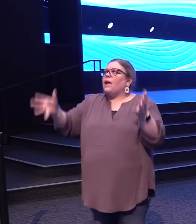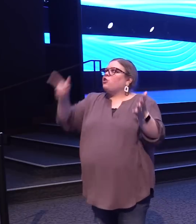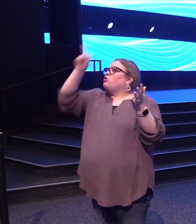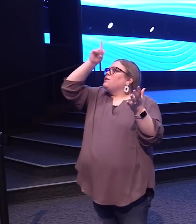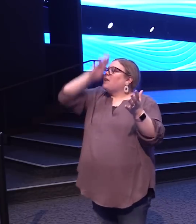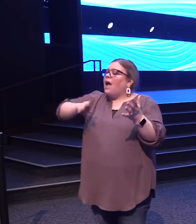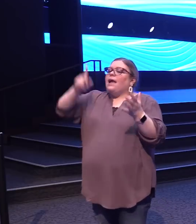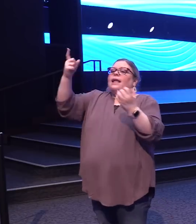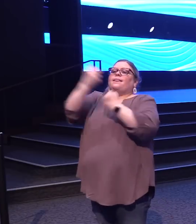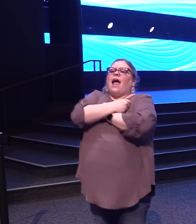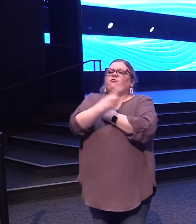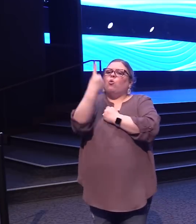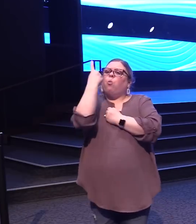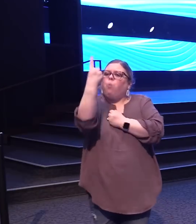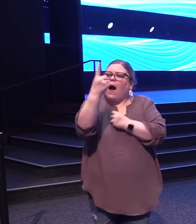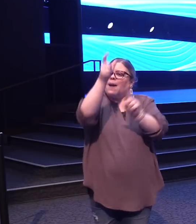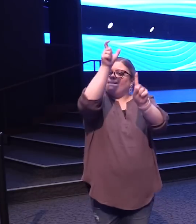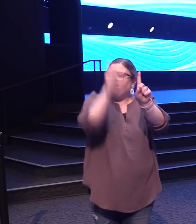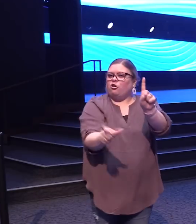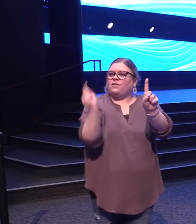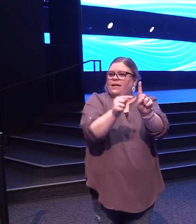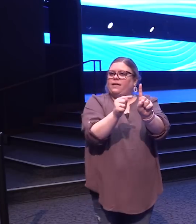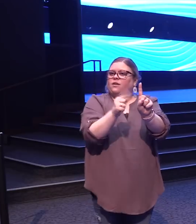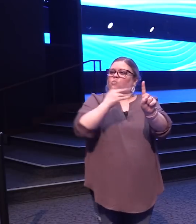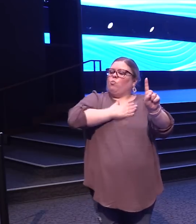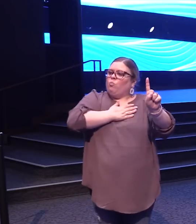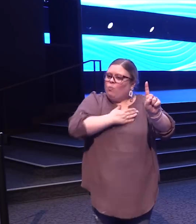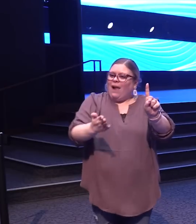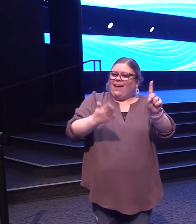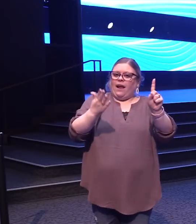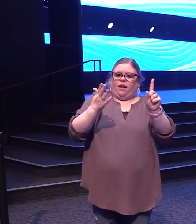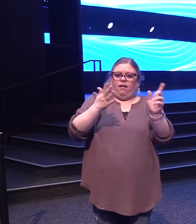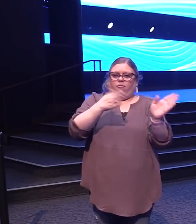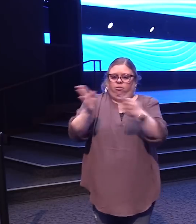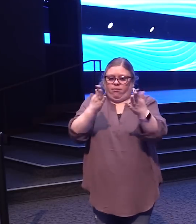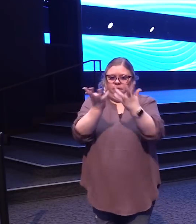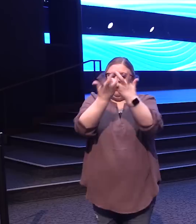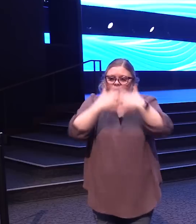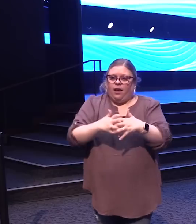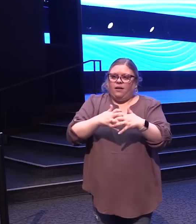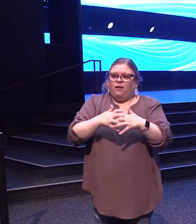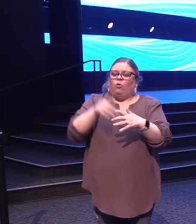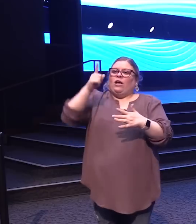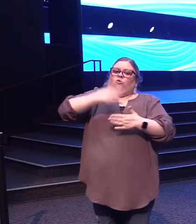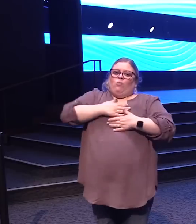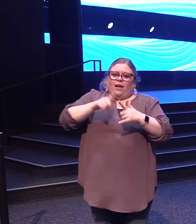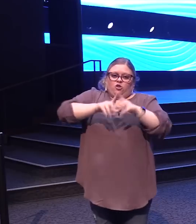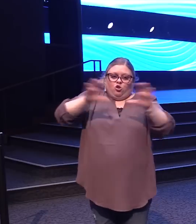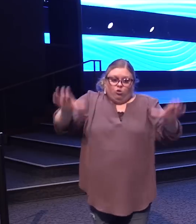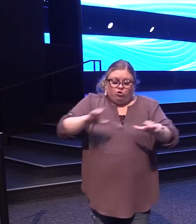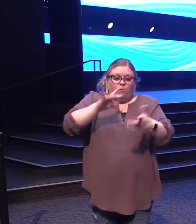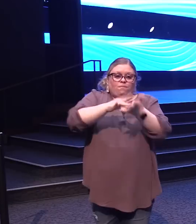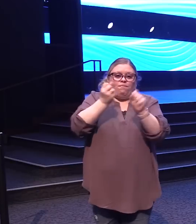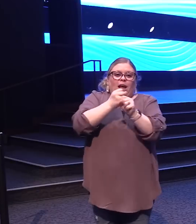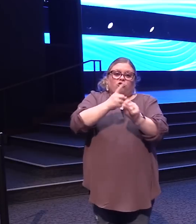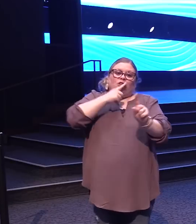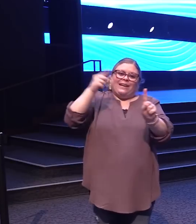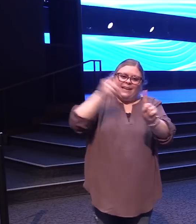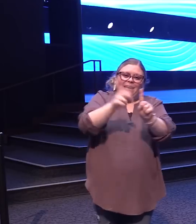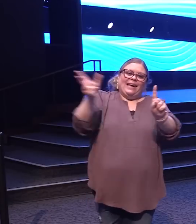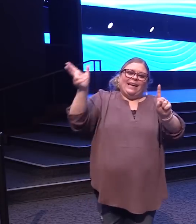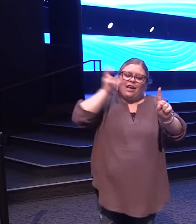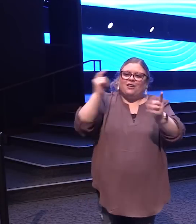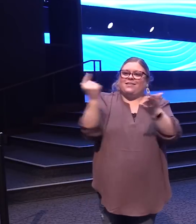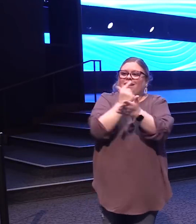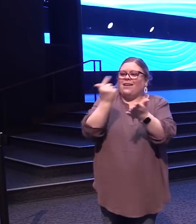God loves one single individual. What he's ready to do to get the gospel of Jesus across to